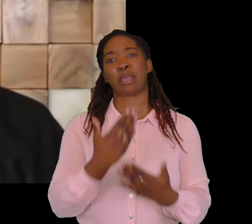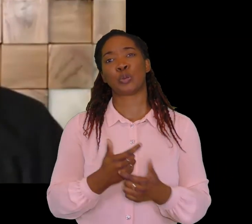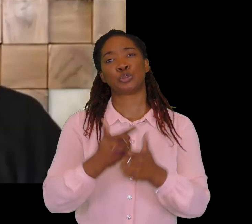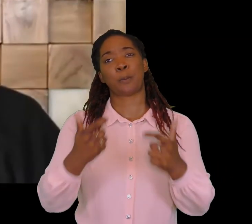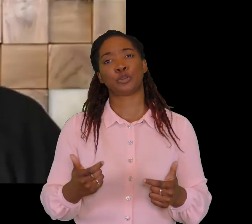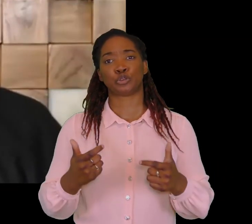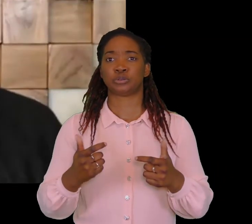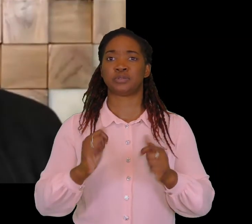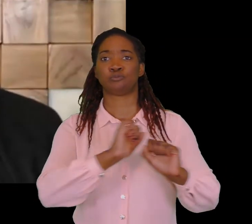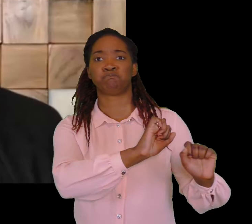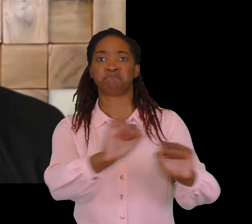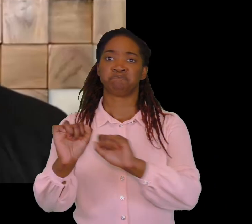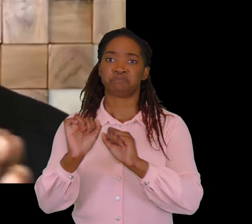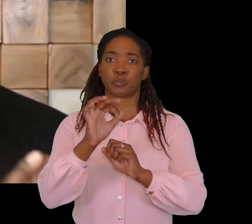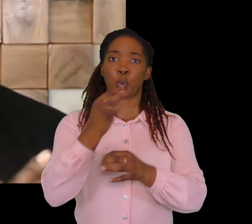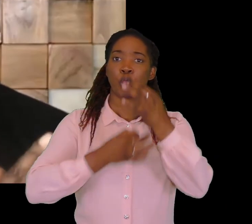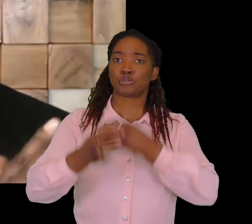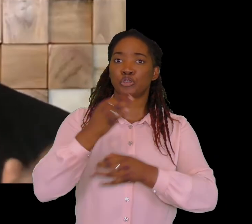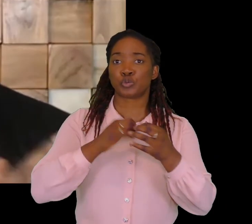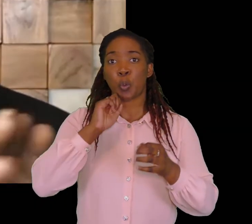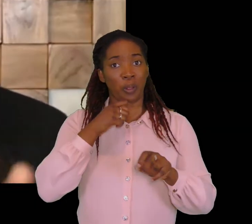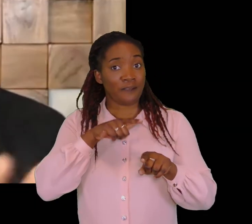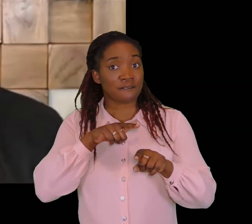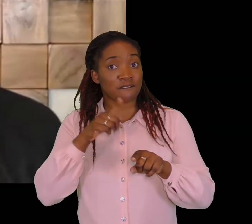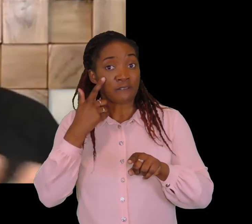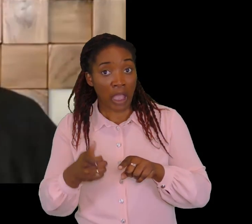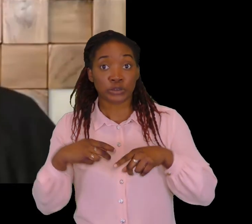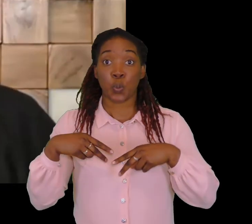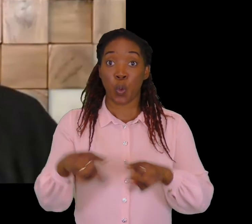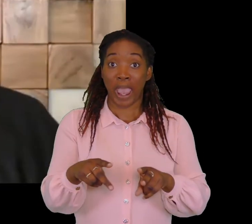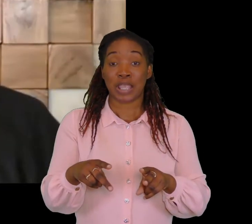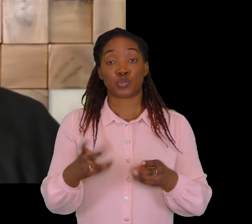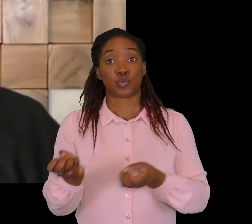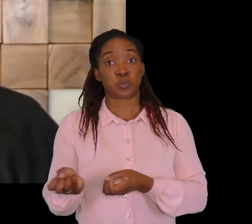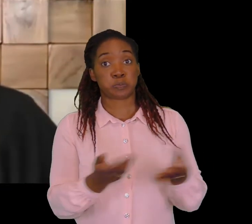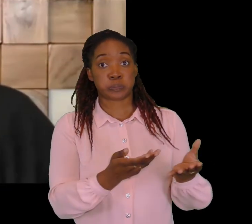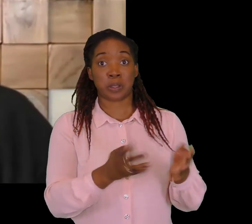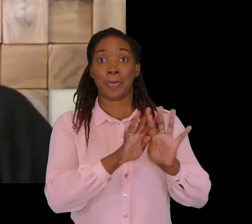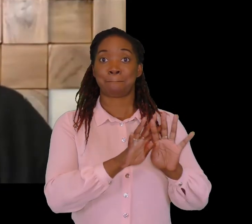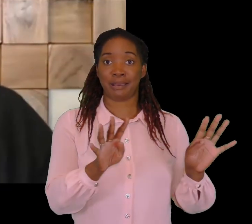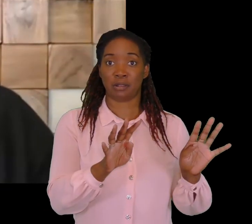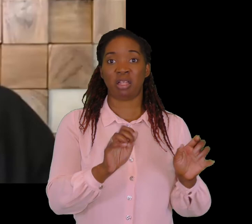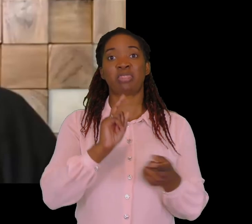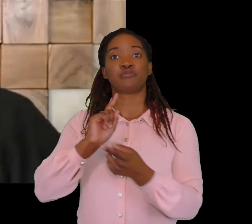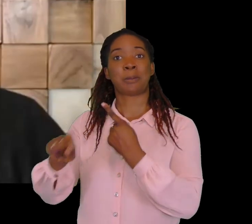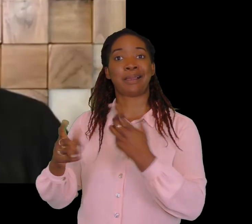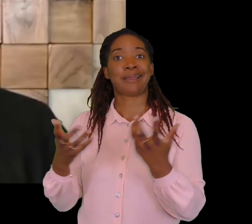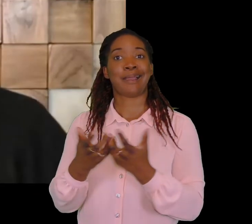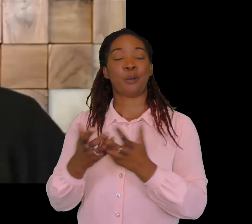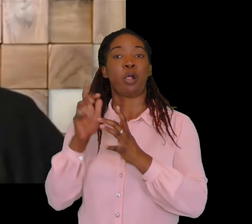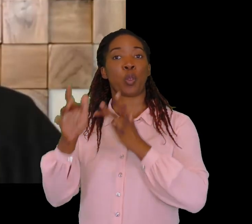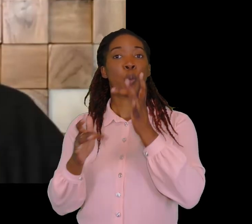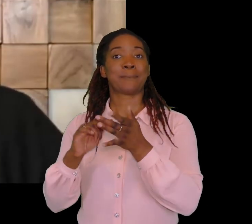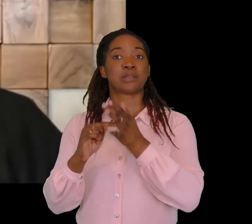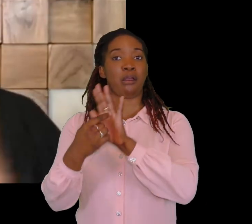questions. We will find a way of feeding them to our panelists so that we can feed back on the website eventually